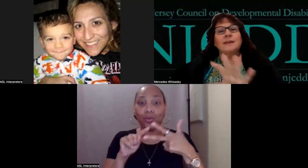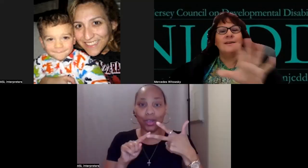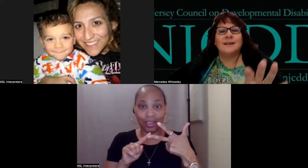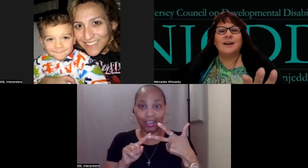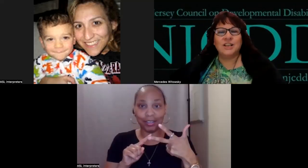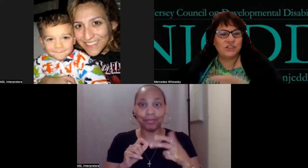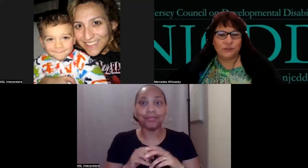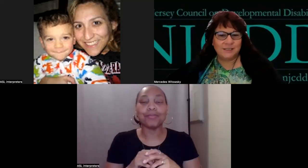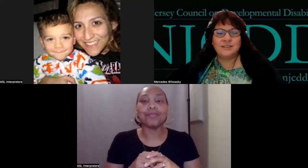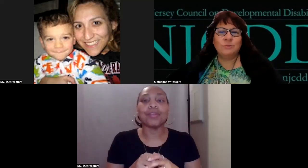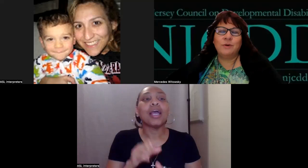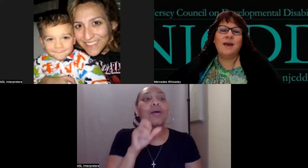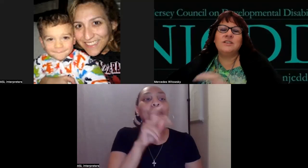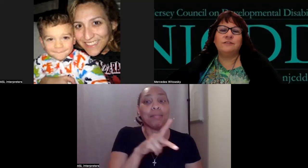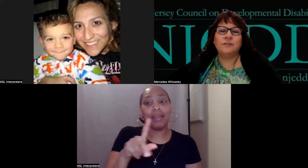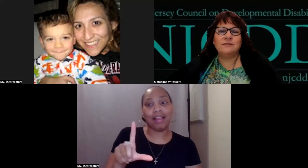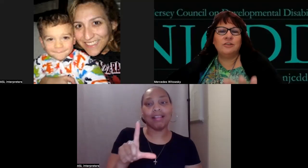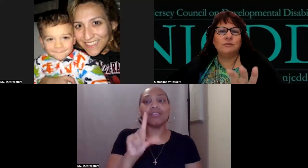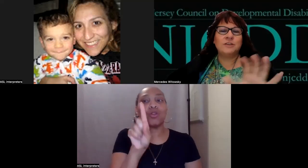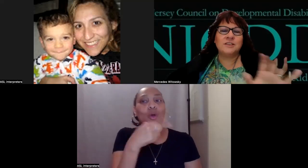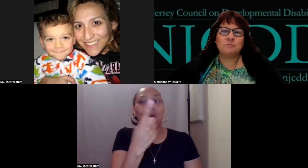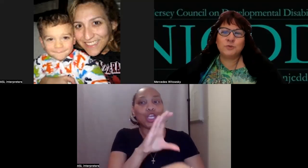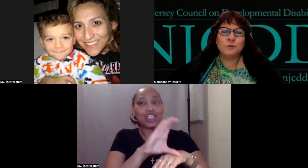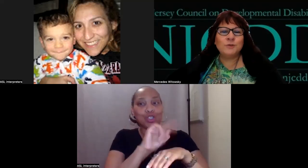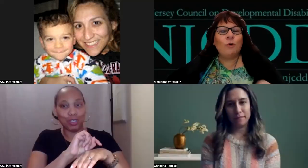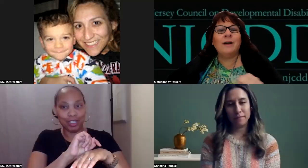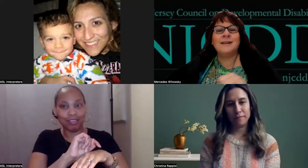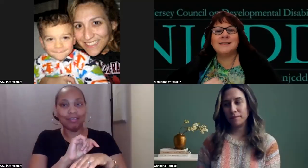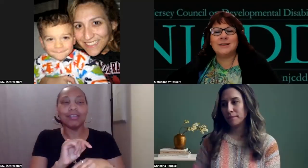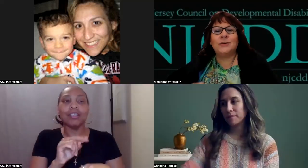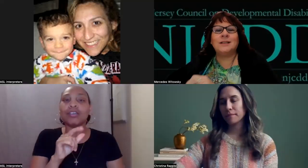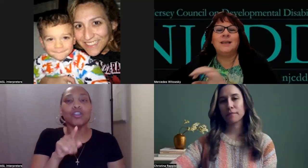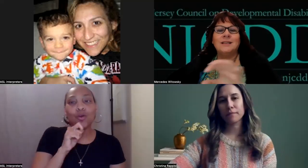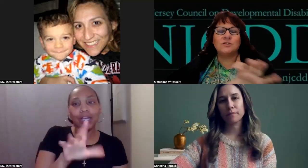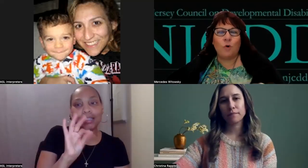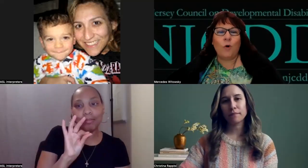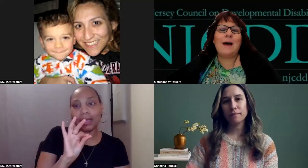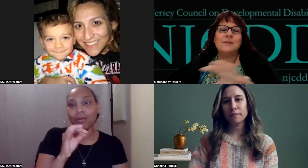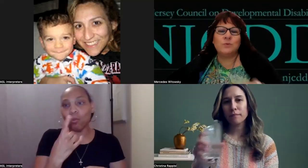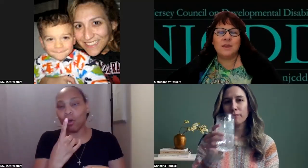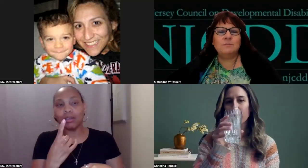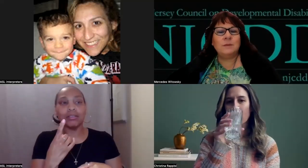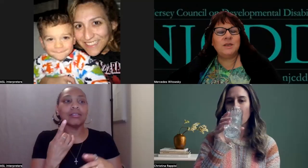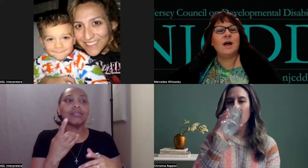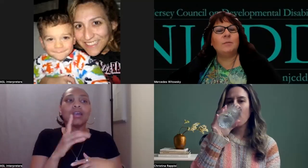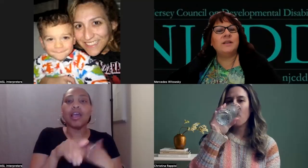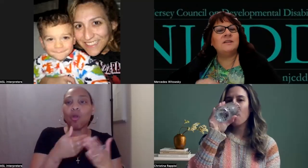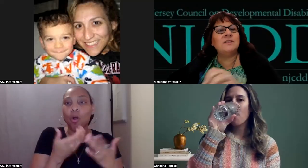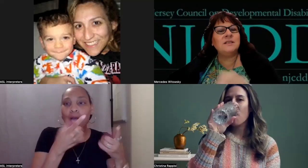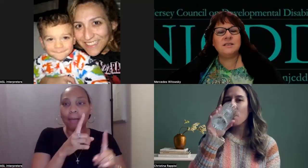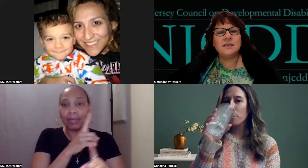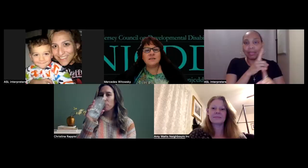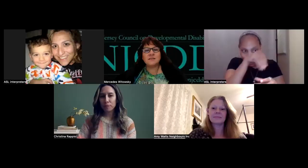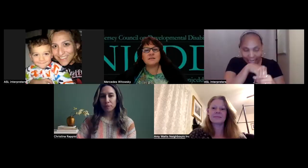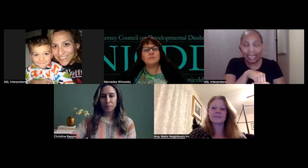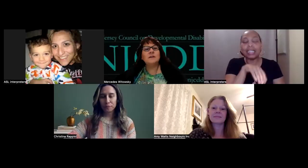only, uh, consultant. You won't have a different, you don't get to choose one necessarily. It's all happens within PPL, but in the